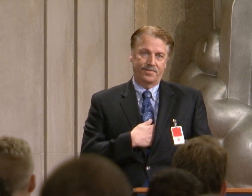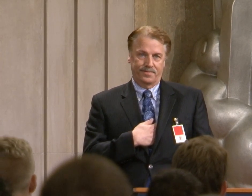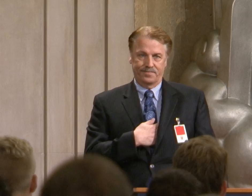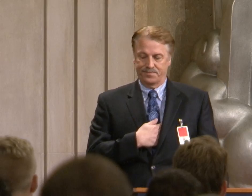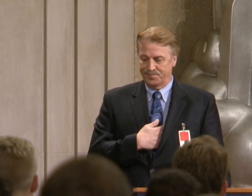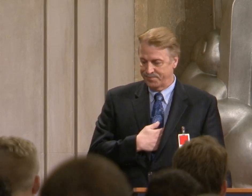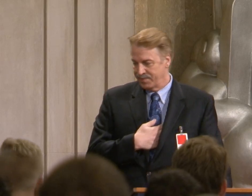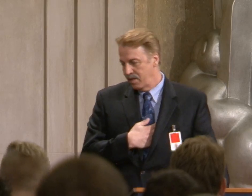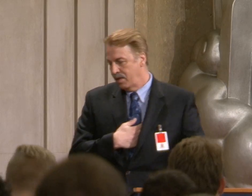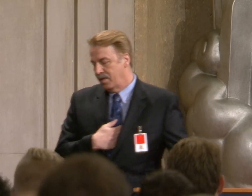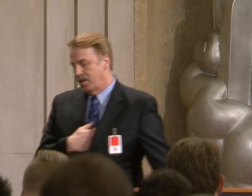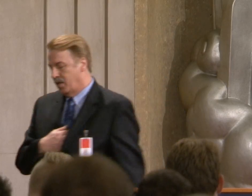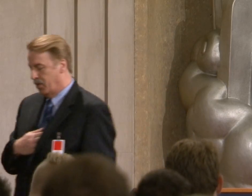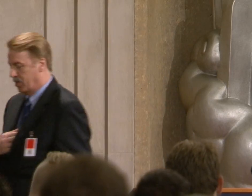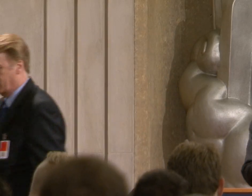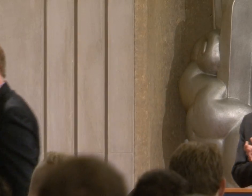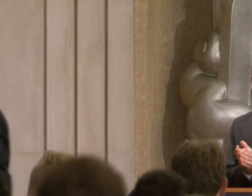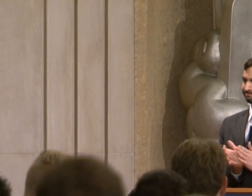brave?